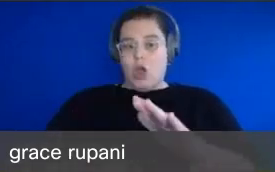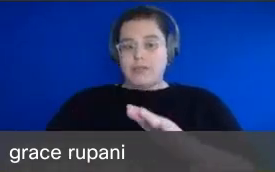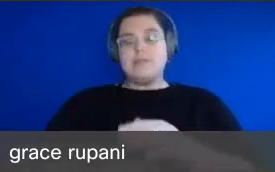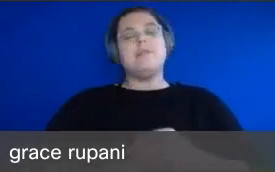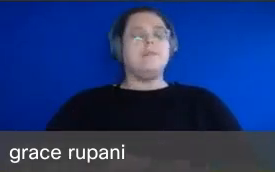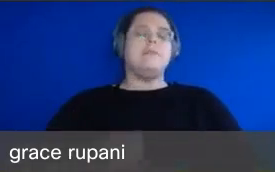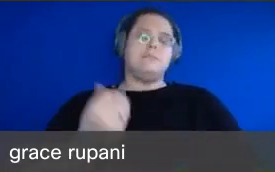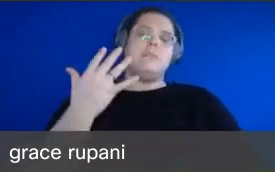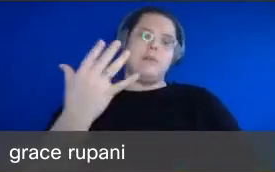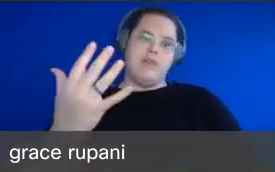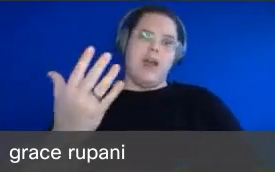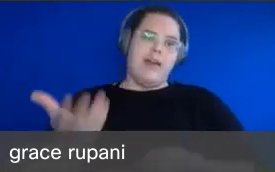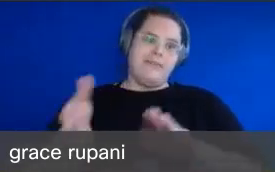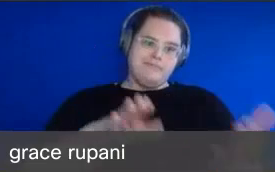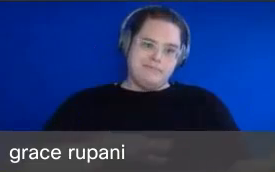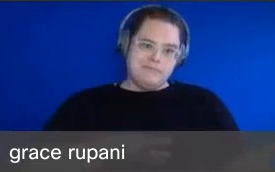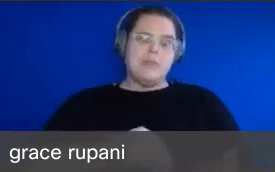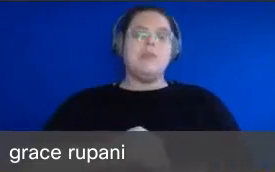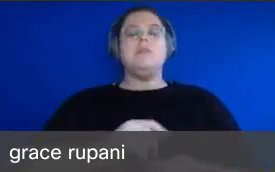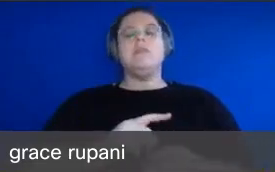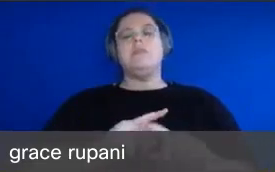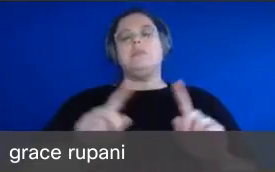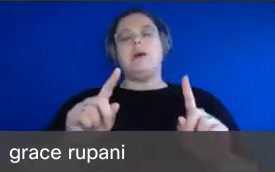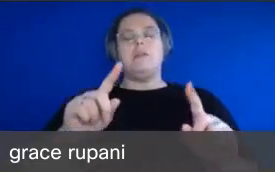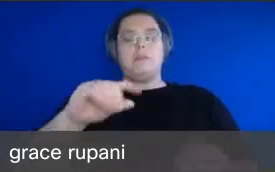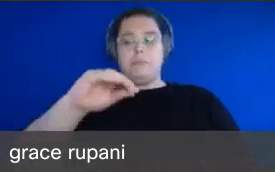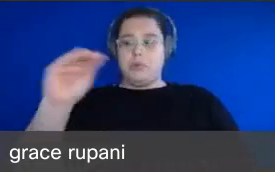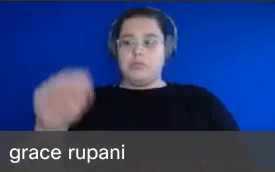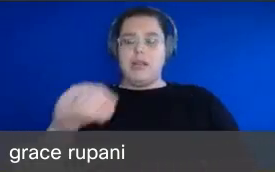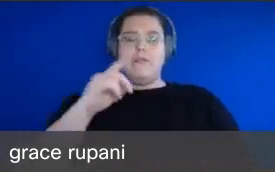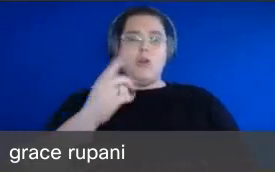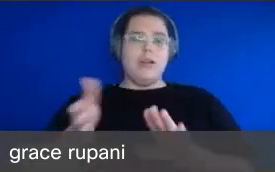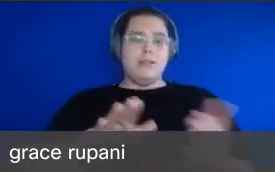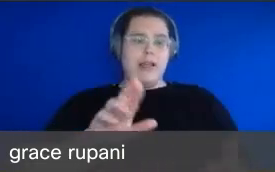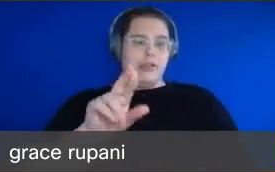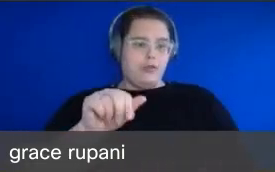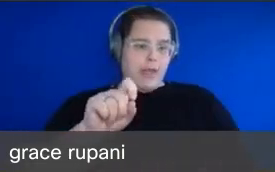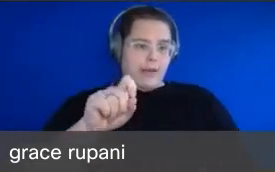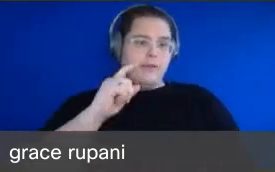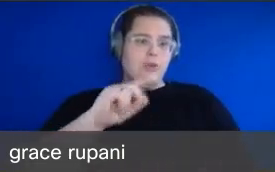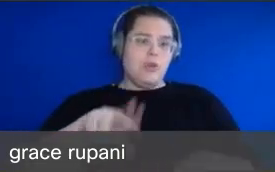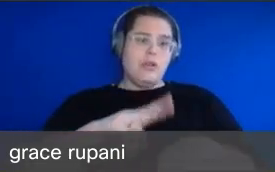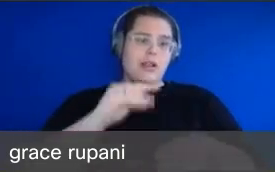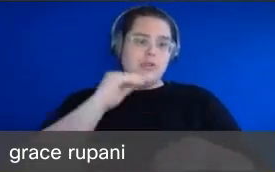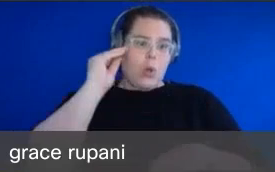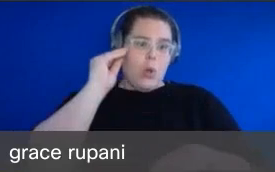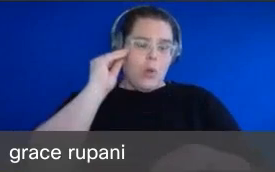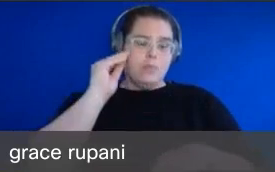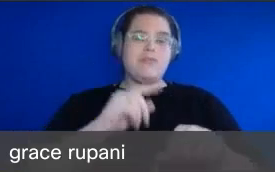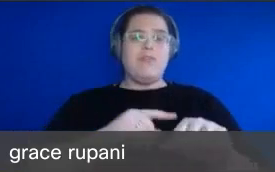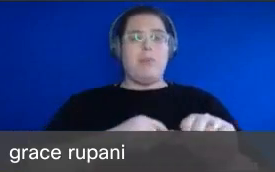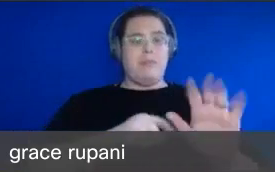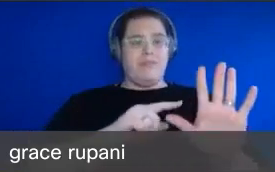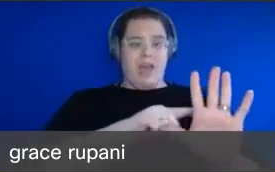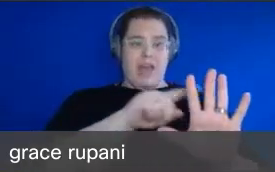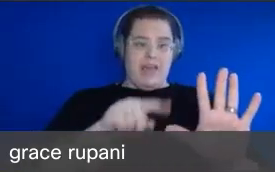the percentage in terms of the death rate for people in natural homes who've gotten COVID, it is the